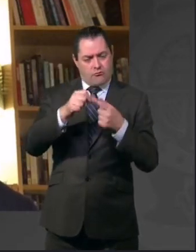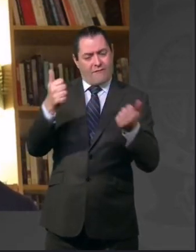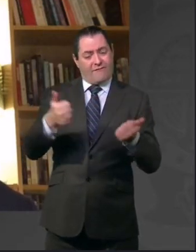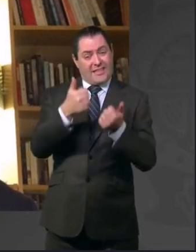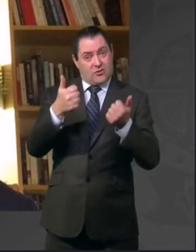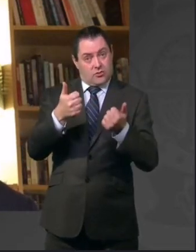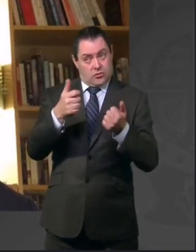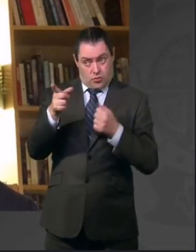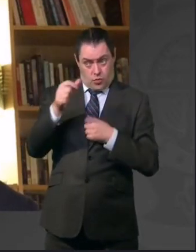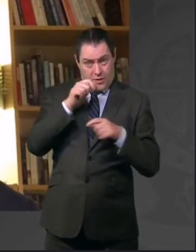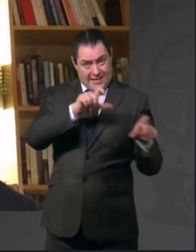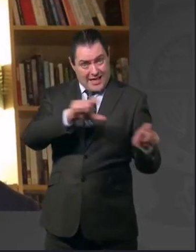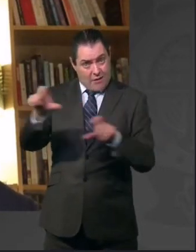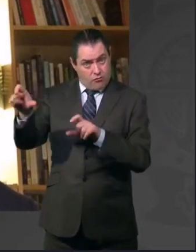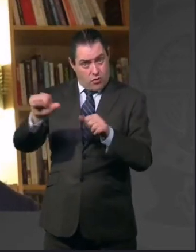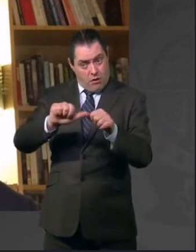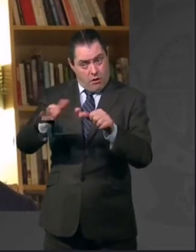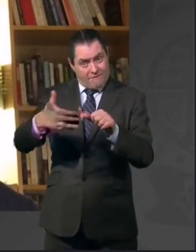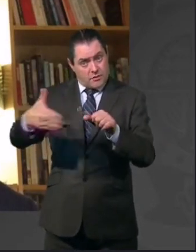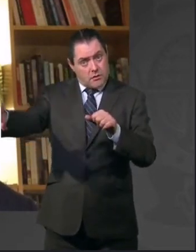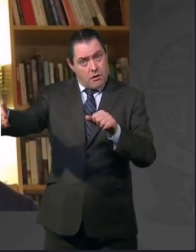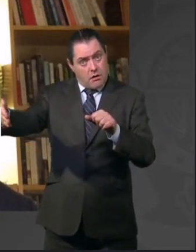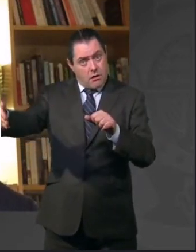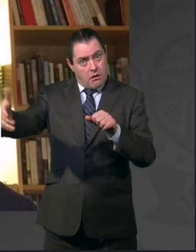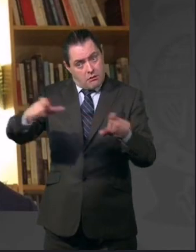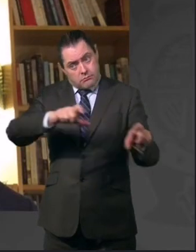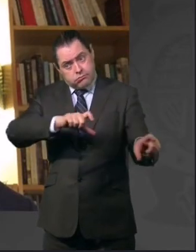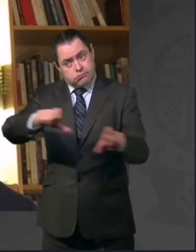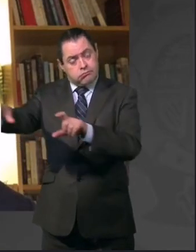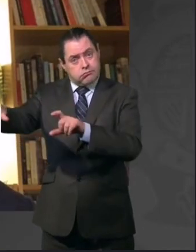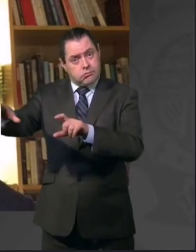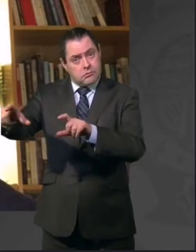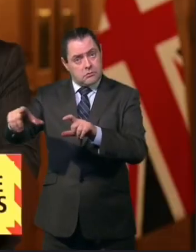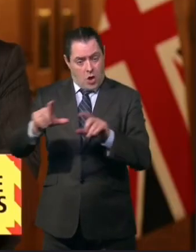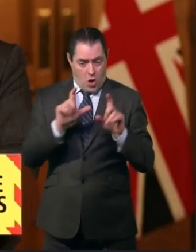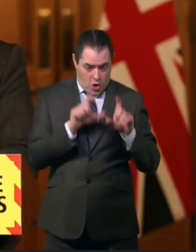furlough after that point if restrictions are still in place?